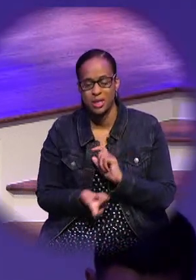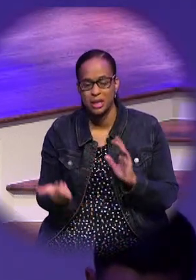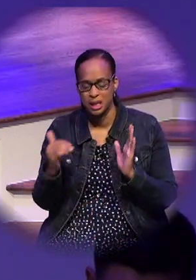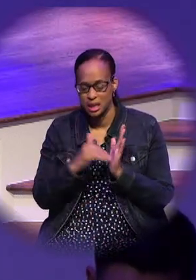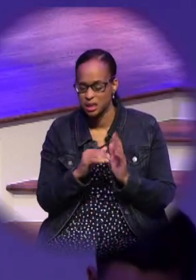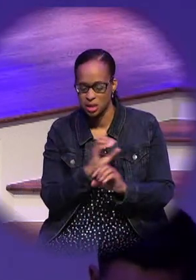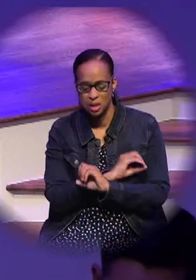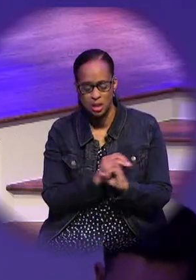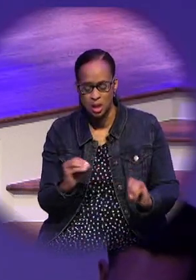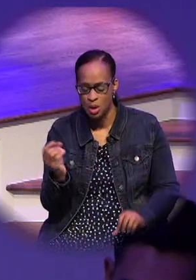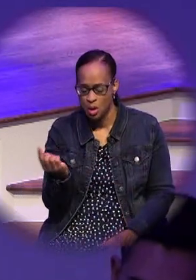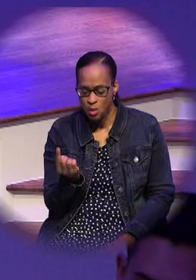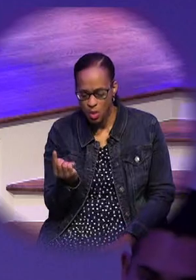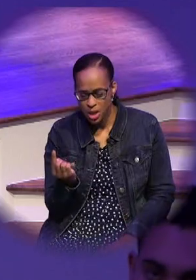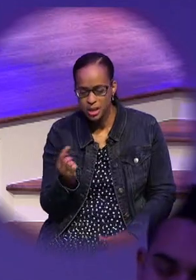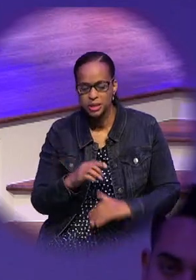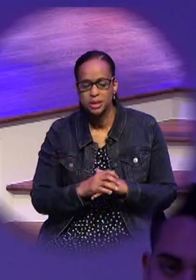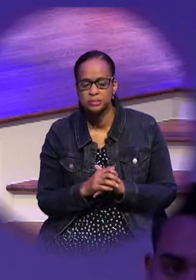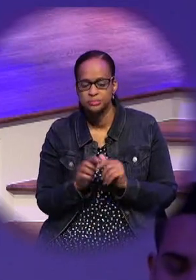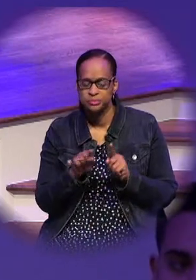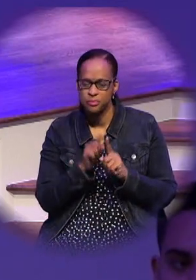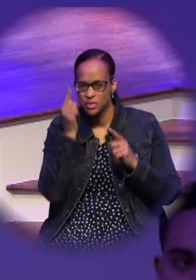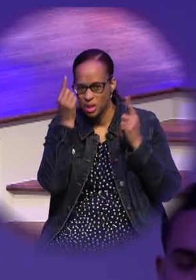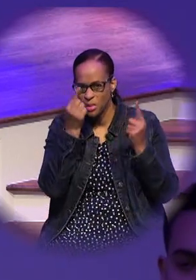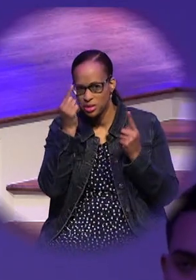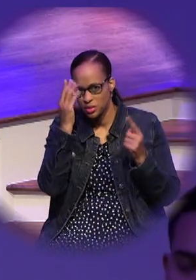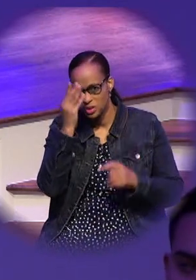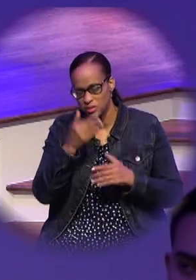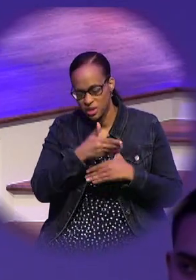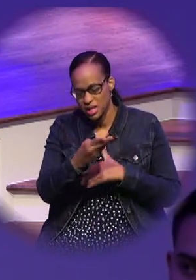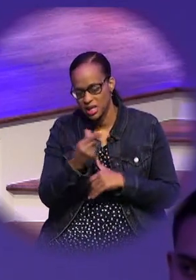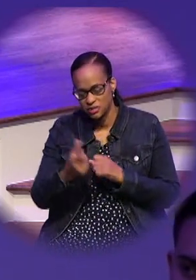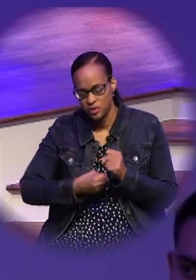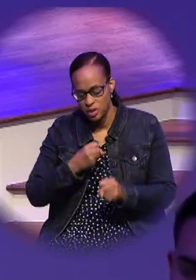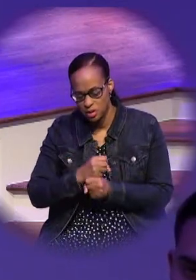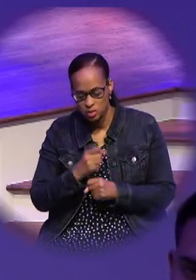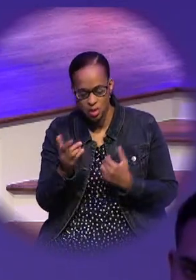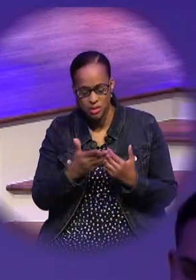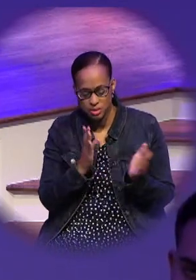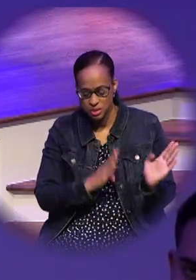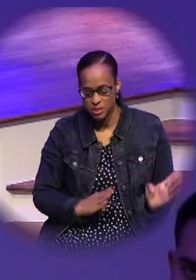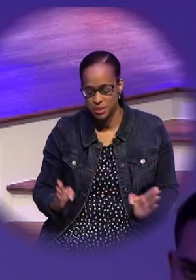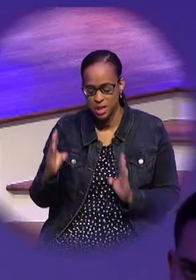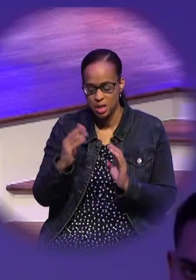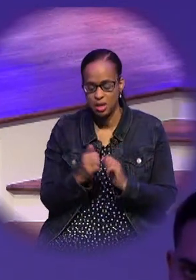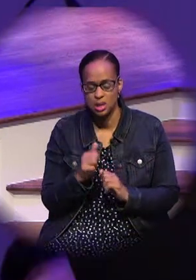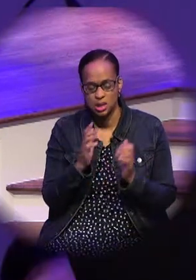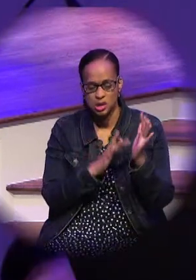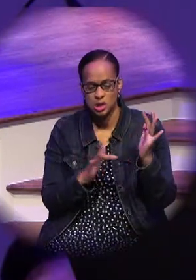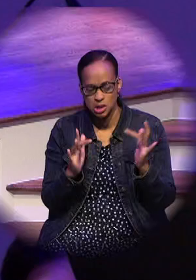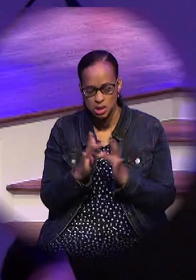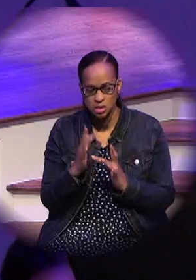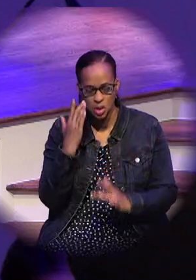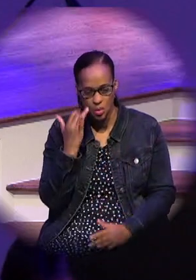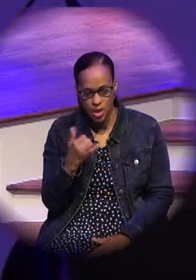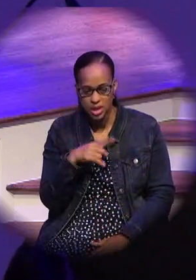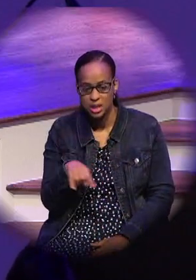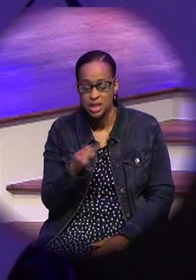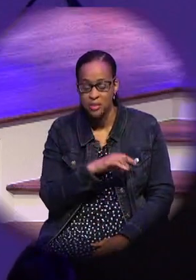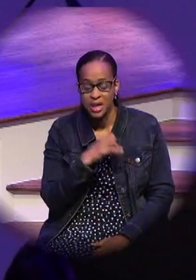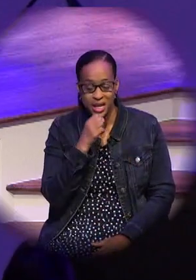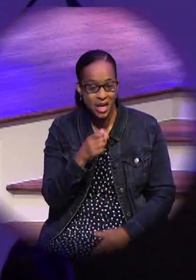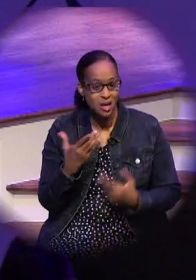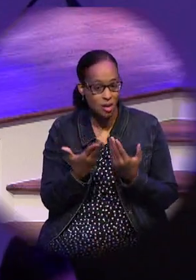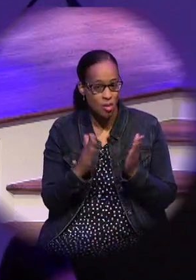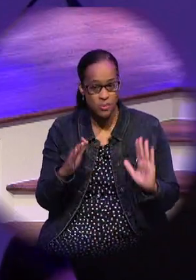No one. And as he pondered those thoughts for the next few years, almost all of the Pharisees turned against Jesus. Why? Because they were not open to